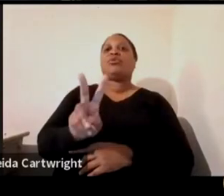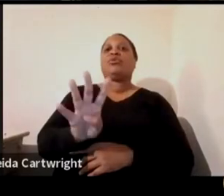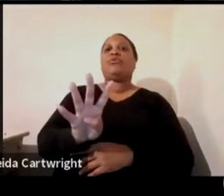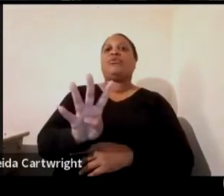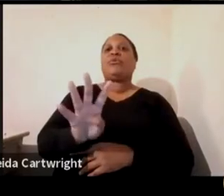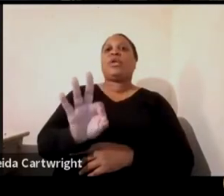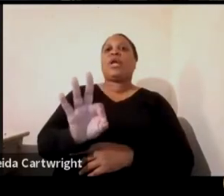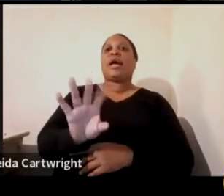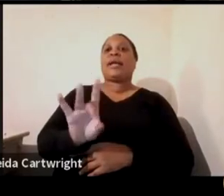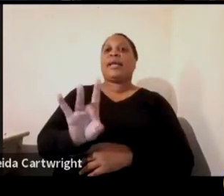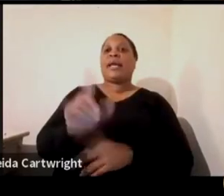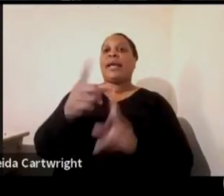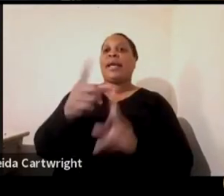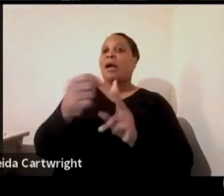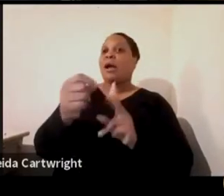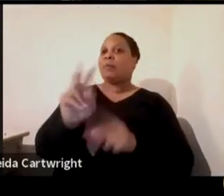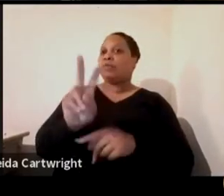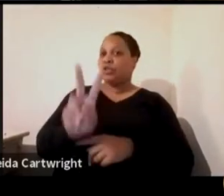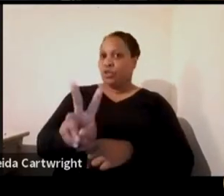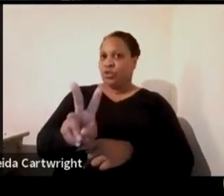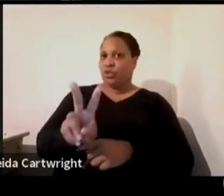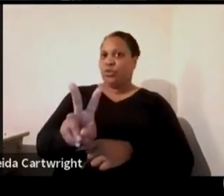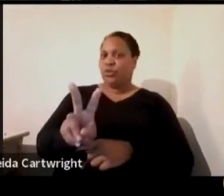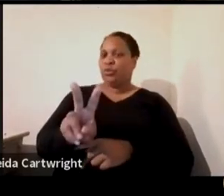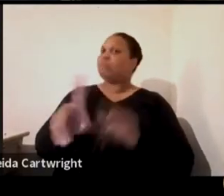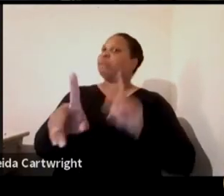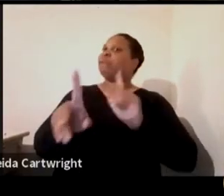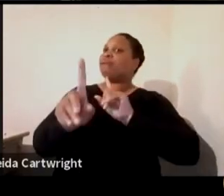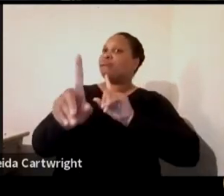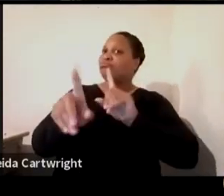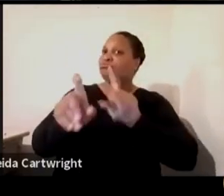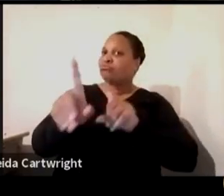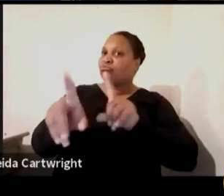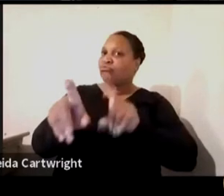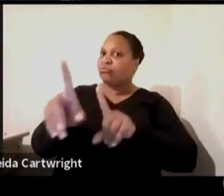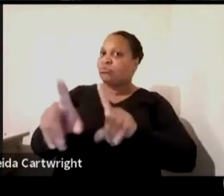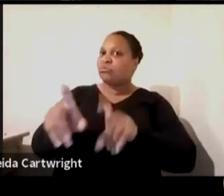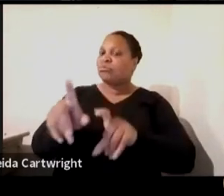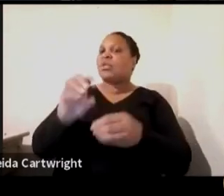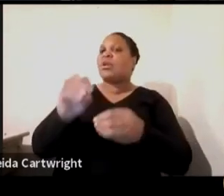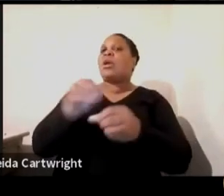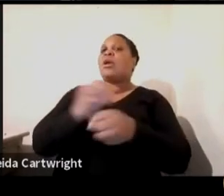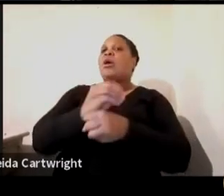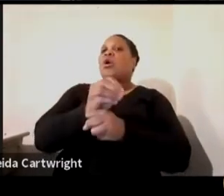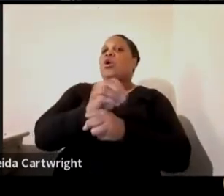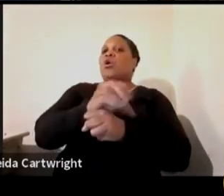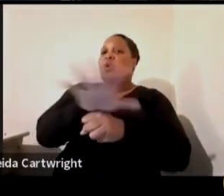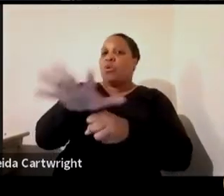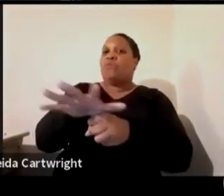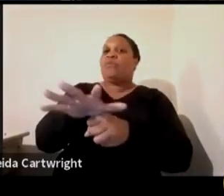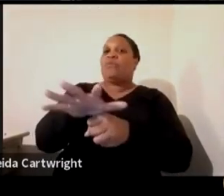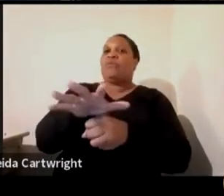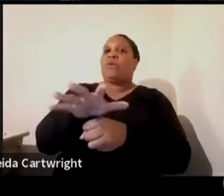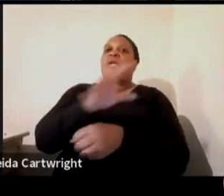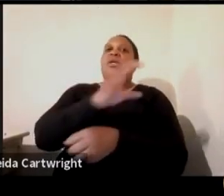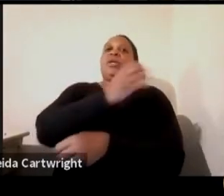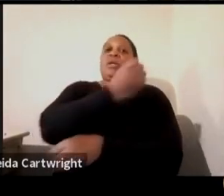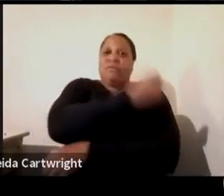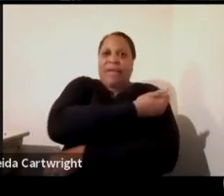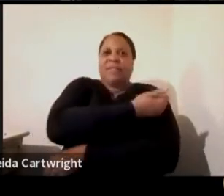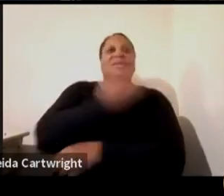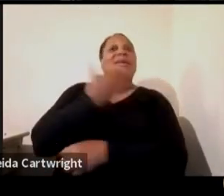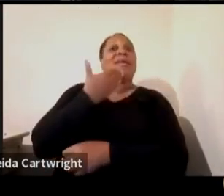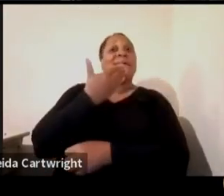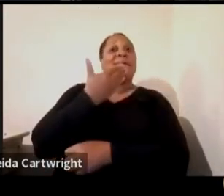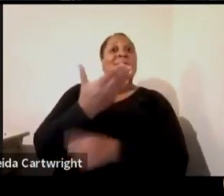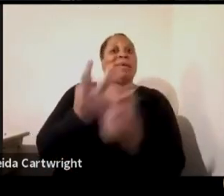444-2498, option 2, to get your questions answered about the COVID-19 vaccine. I'd like to thank the panelists